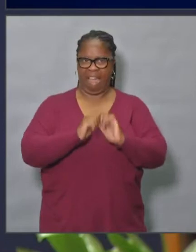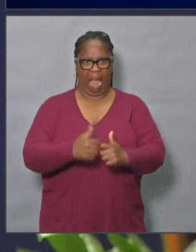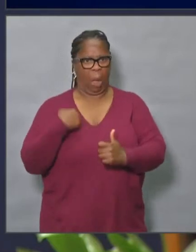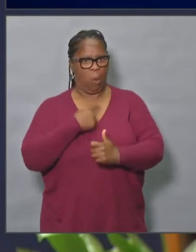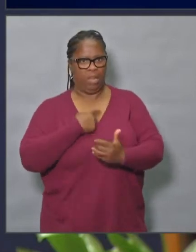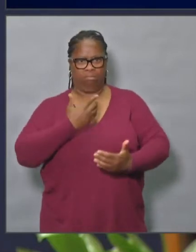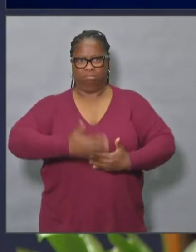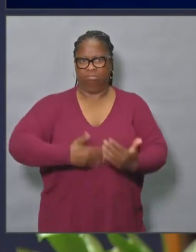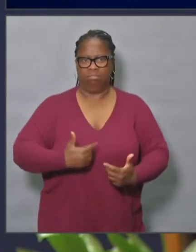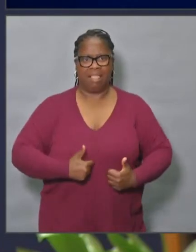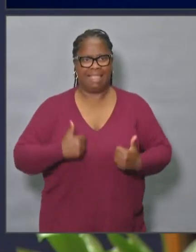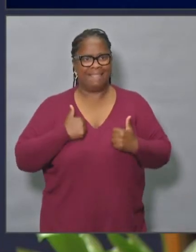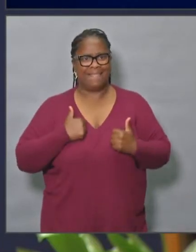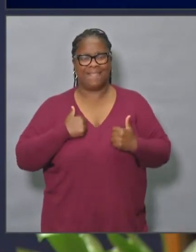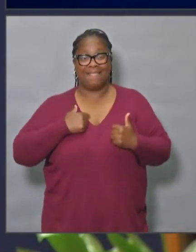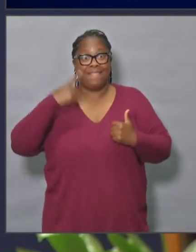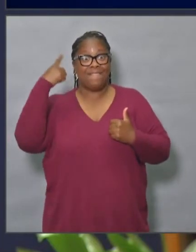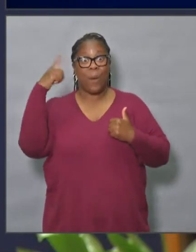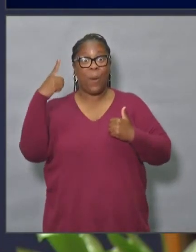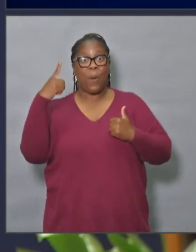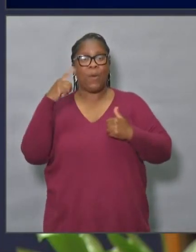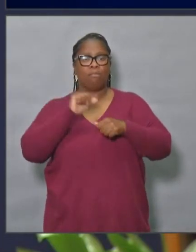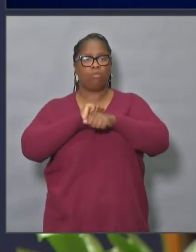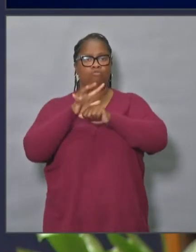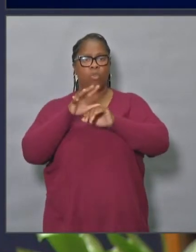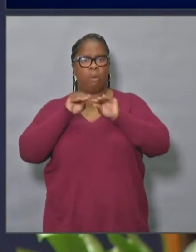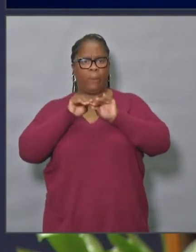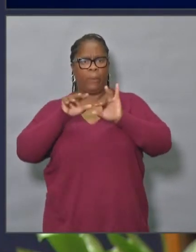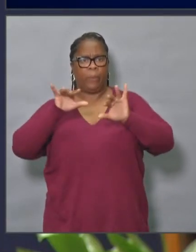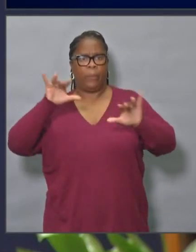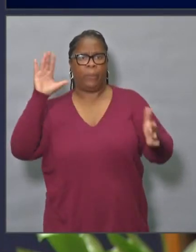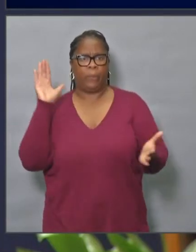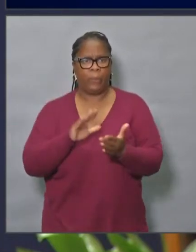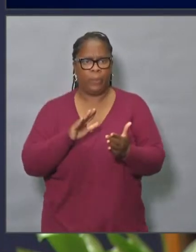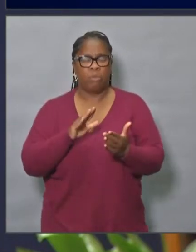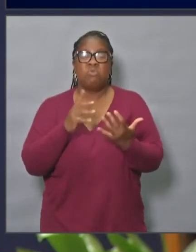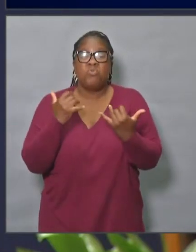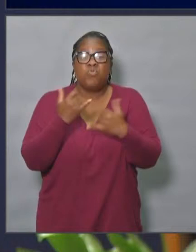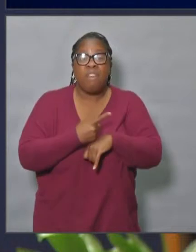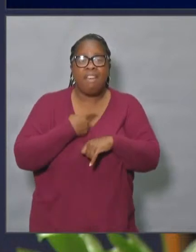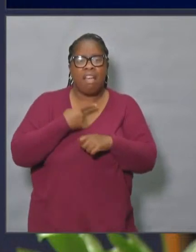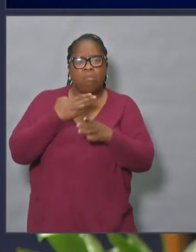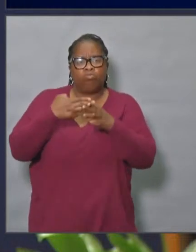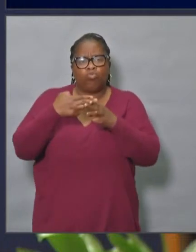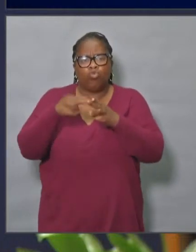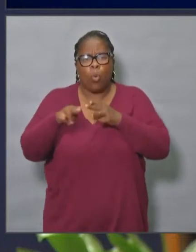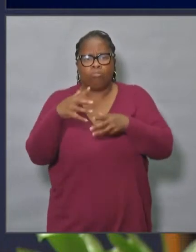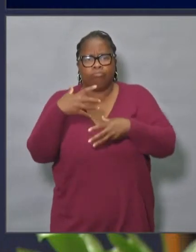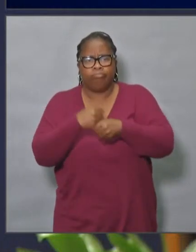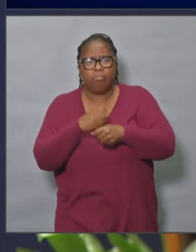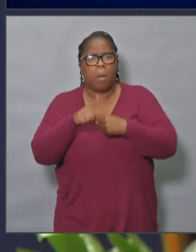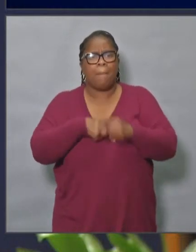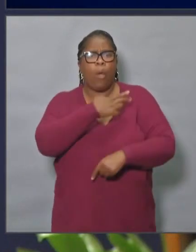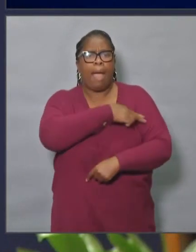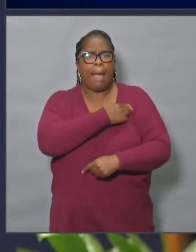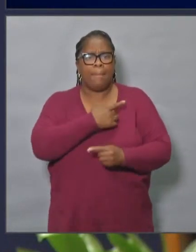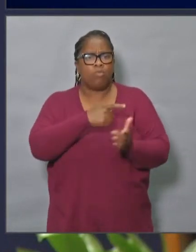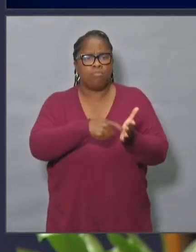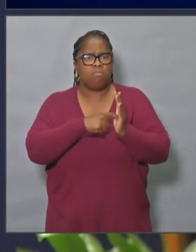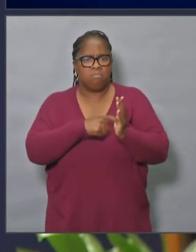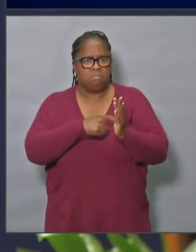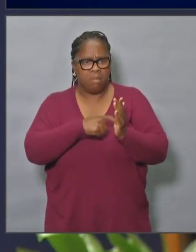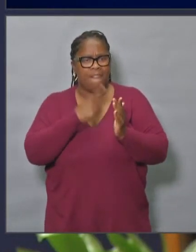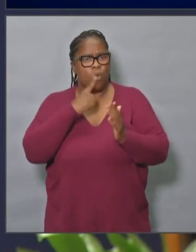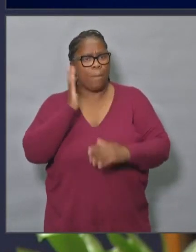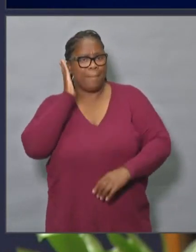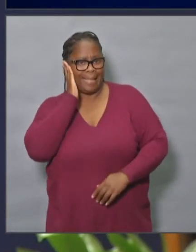an effort to quell the spread of the virus. In that setting, I'll focus today just very briefly on the hospital bed demand model and what it's showing, but